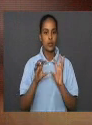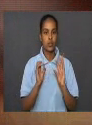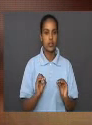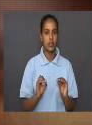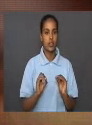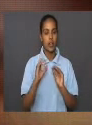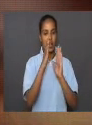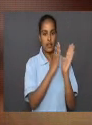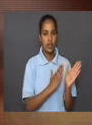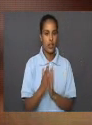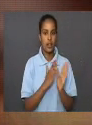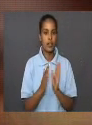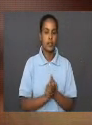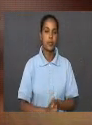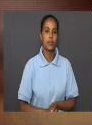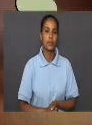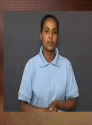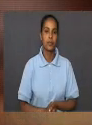Students, let's get ready.